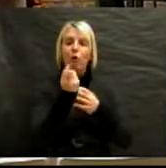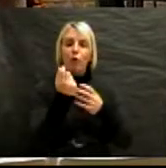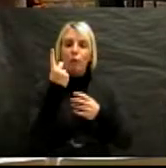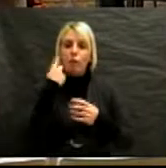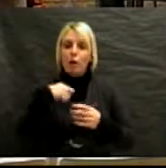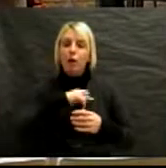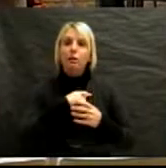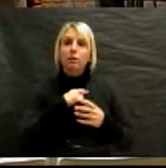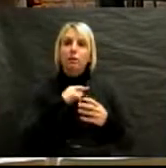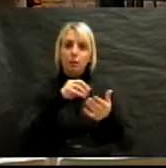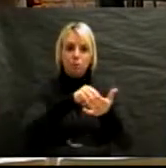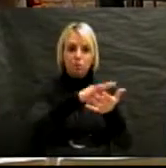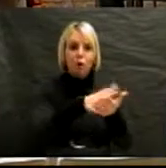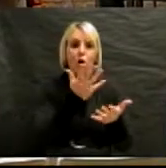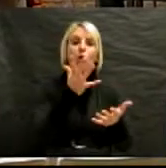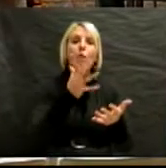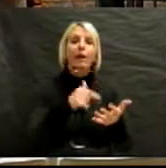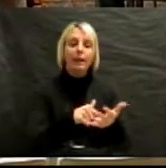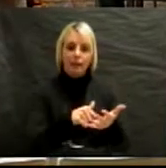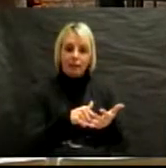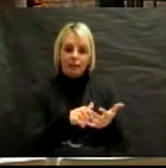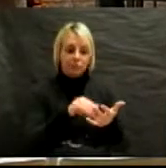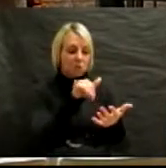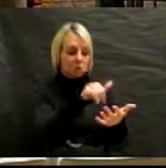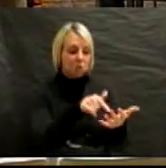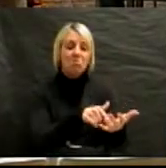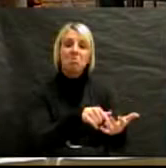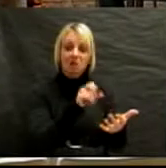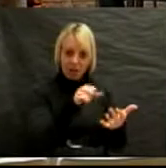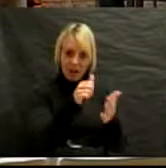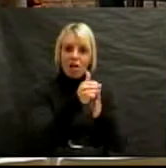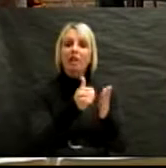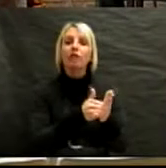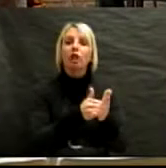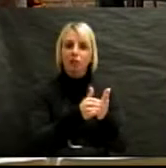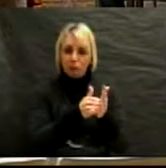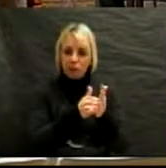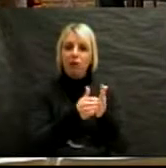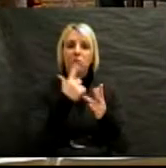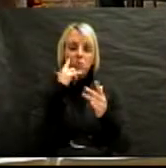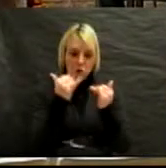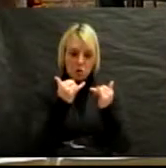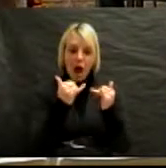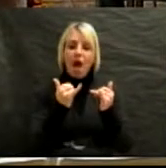they can stay on the agenda as this for the time being. Any further discussion on the